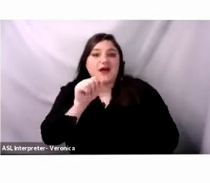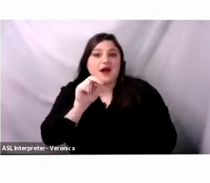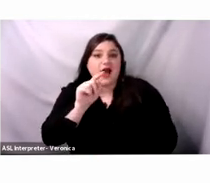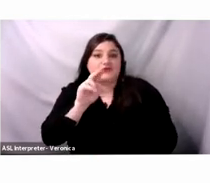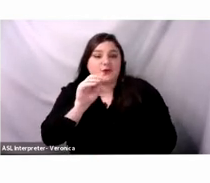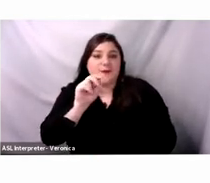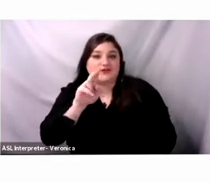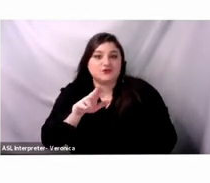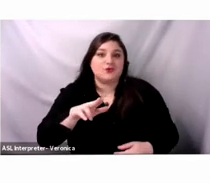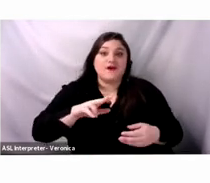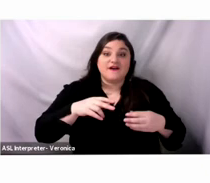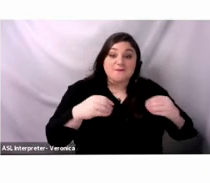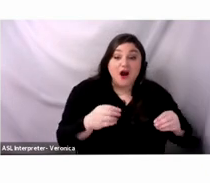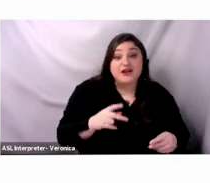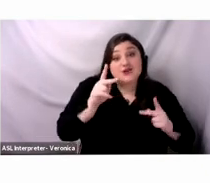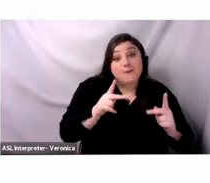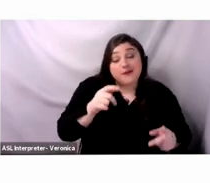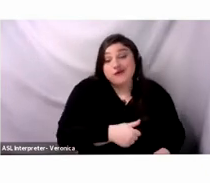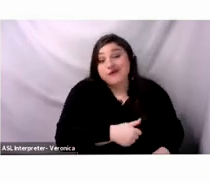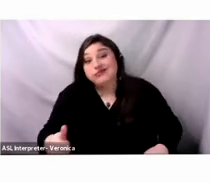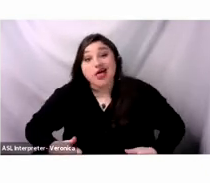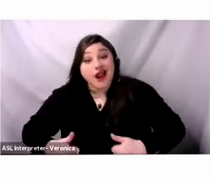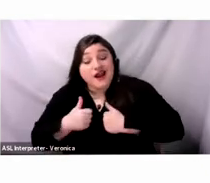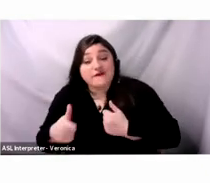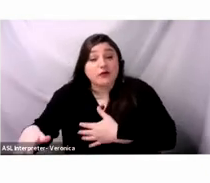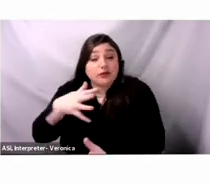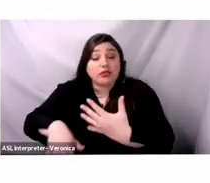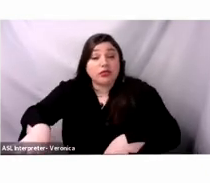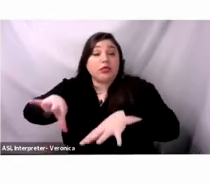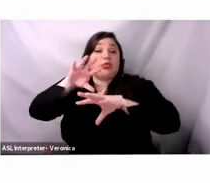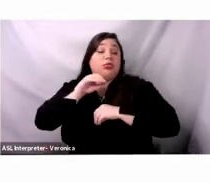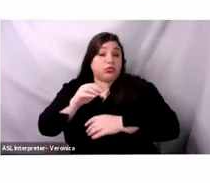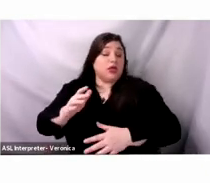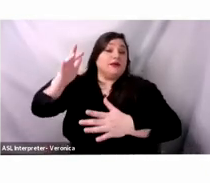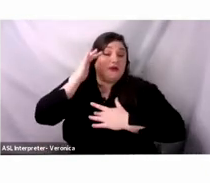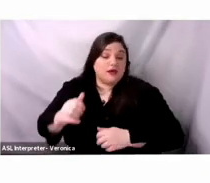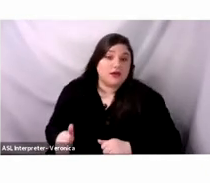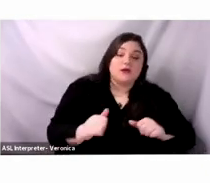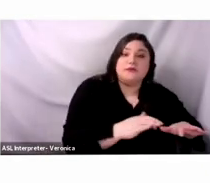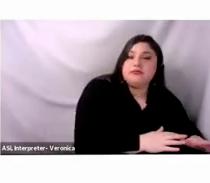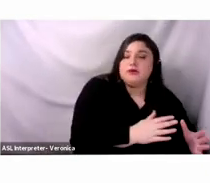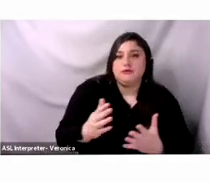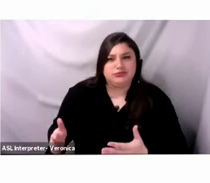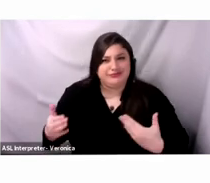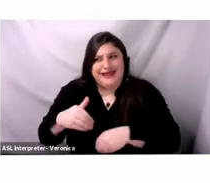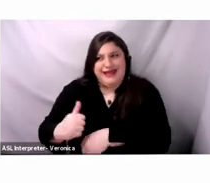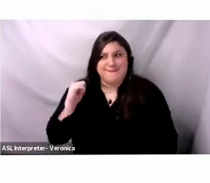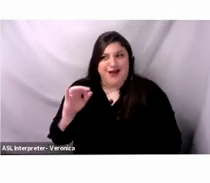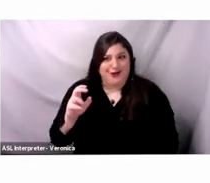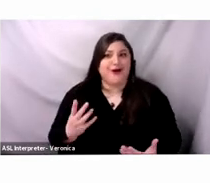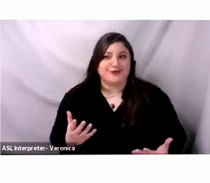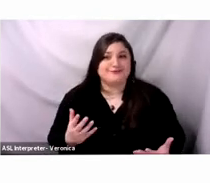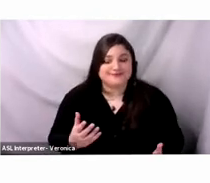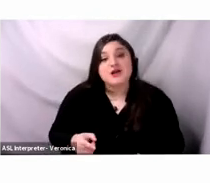play and where cattle graze. The waste clearly has a negative impact on Accra's environment, but there are also social